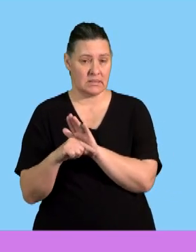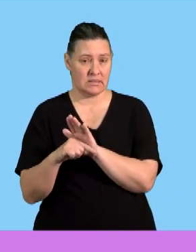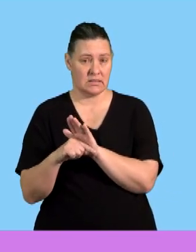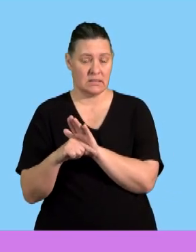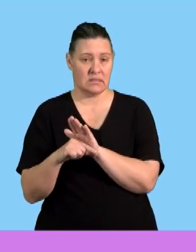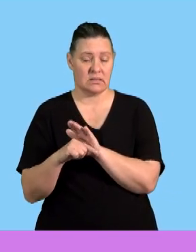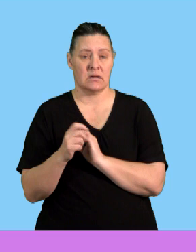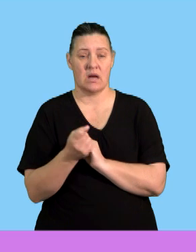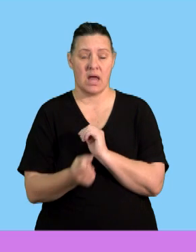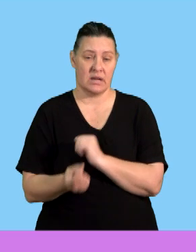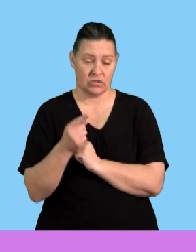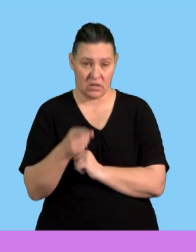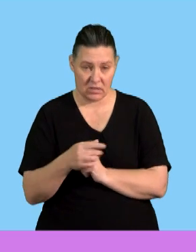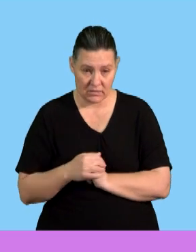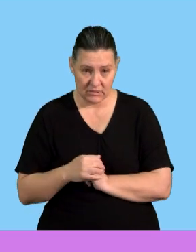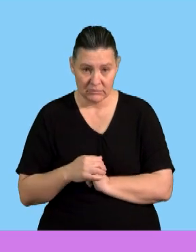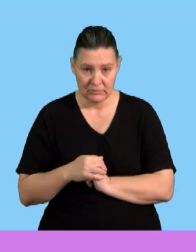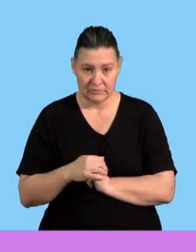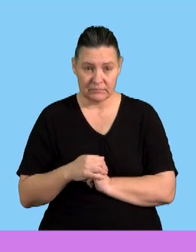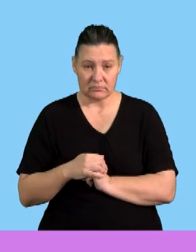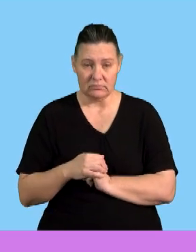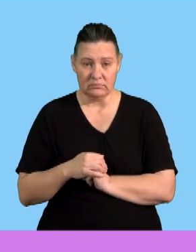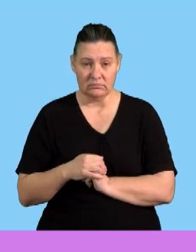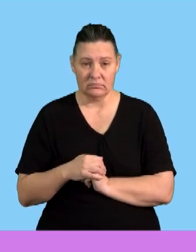minus my initial